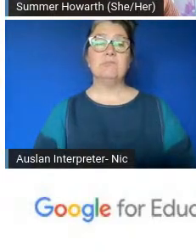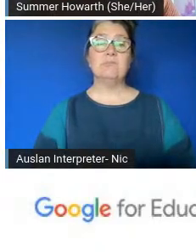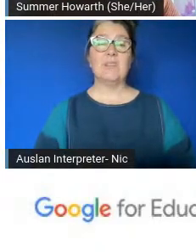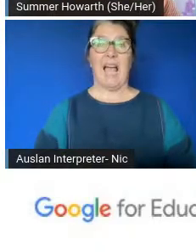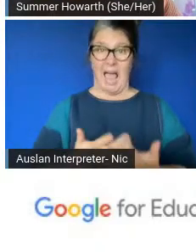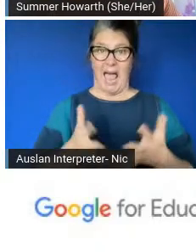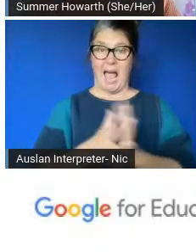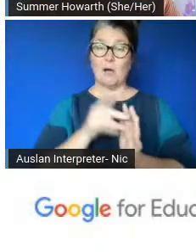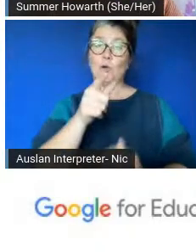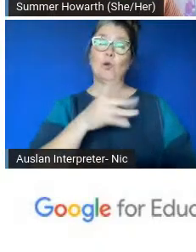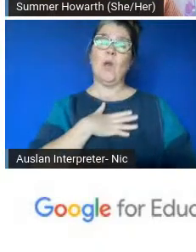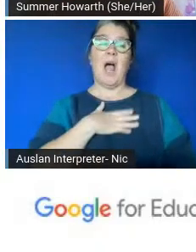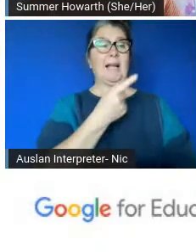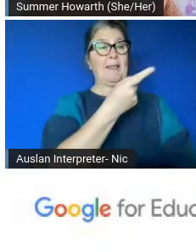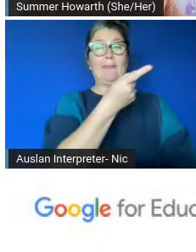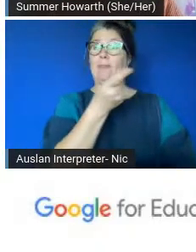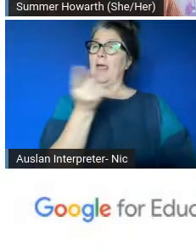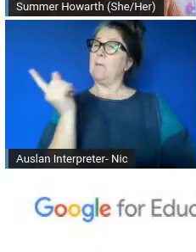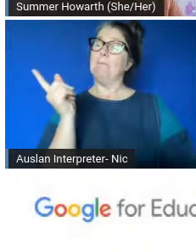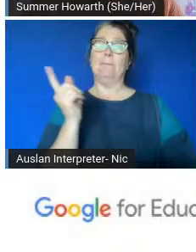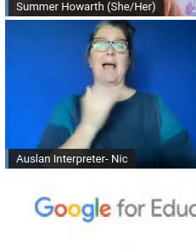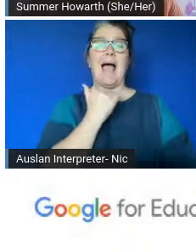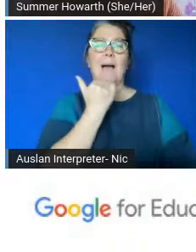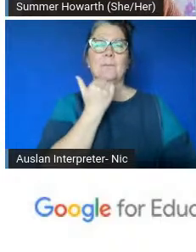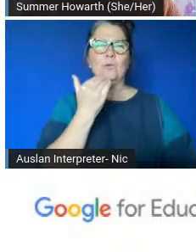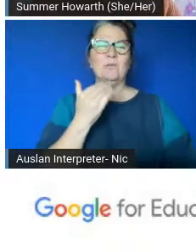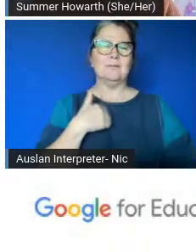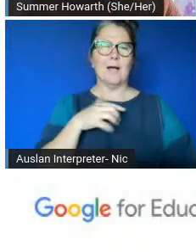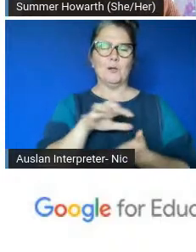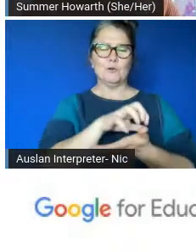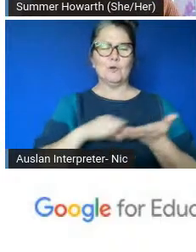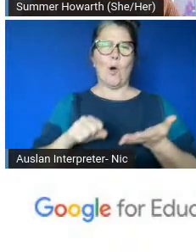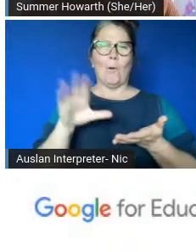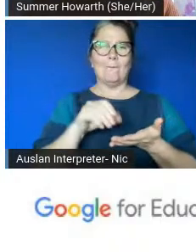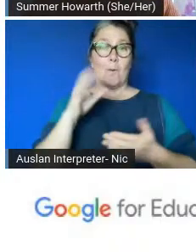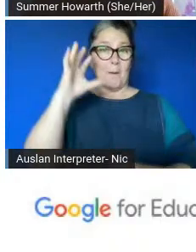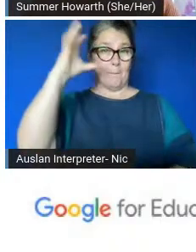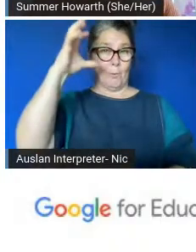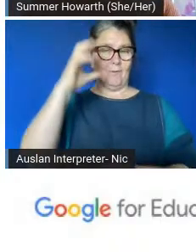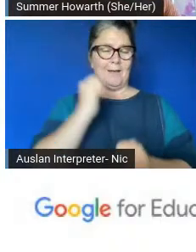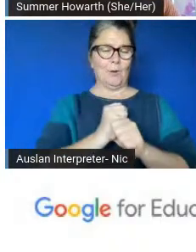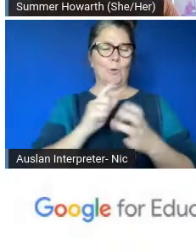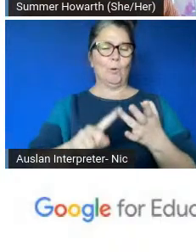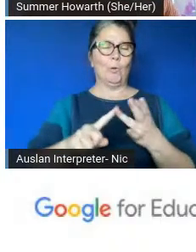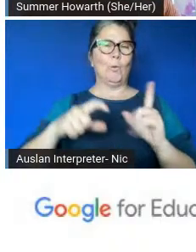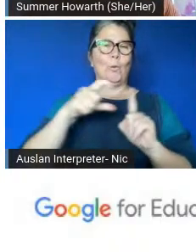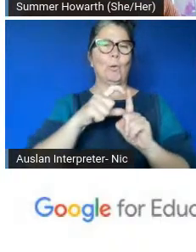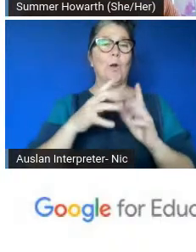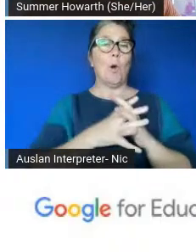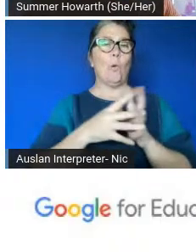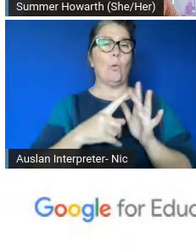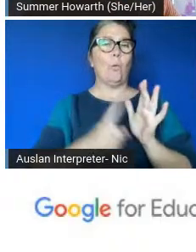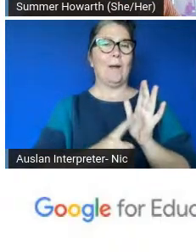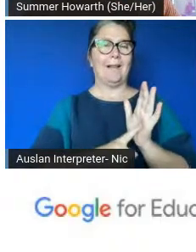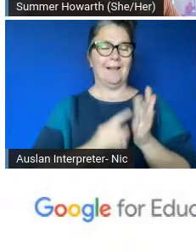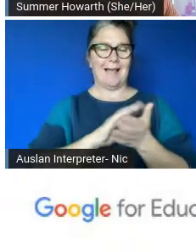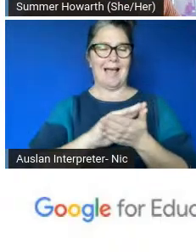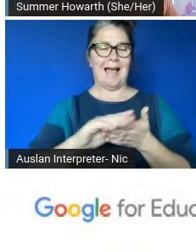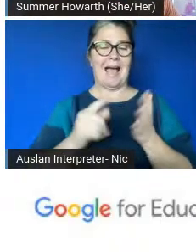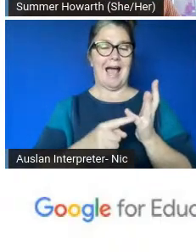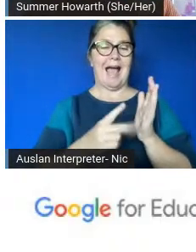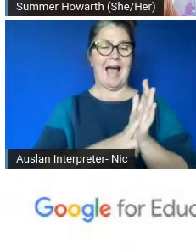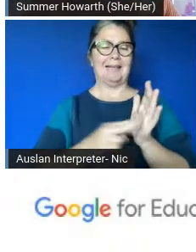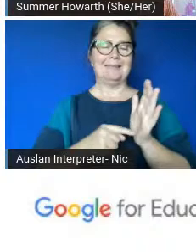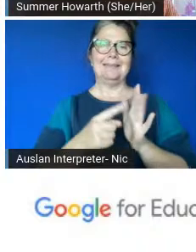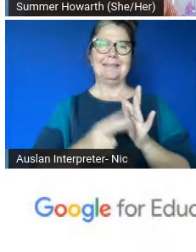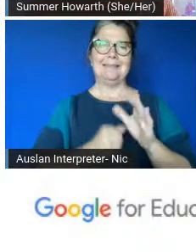be from Good Will Hunting. But looking at these, it's all apples. And what I mean by that is you have things